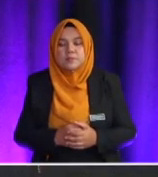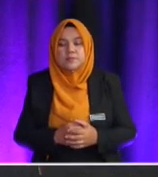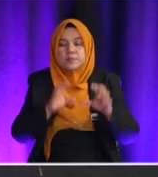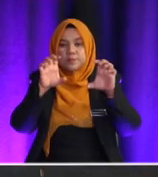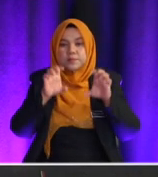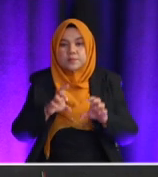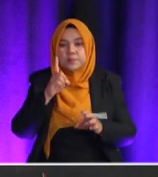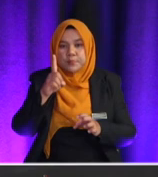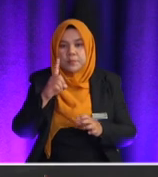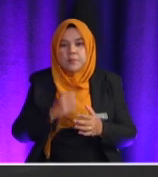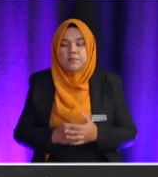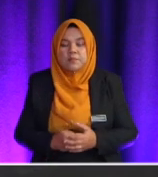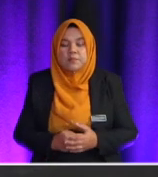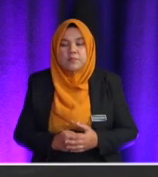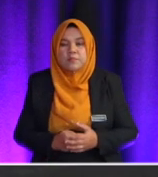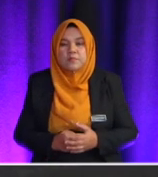1.